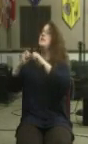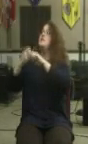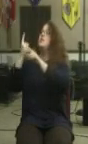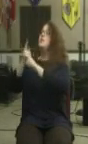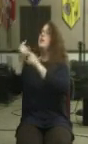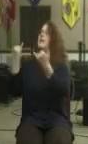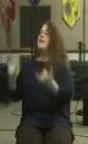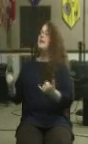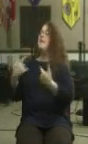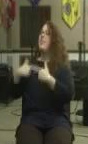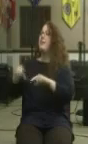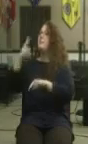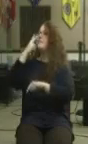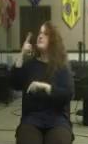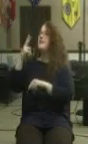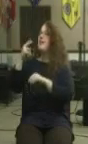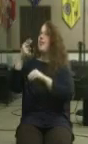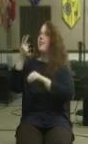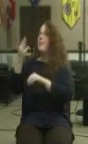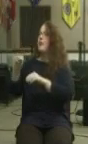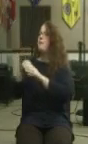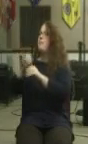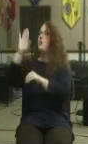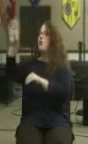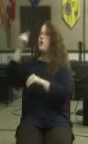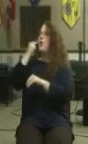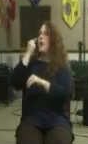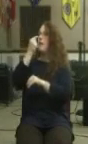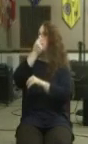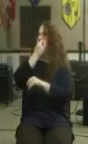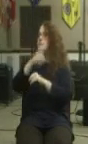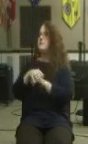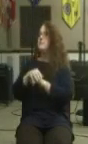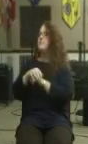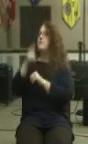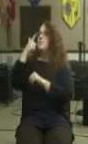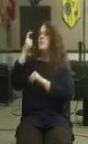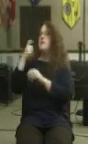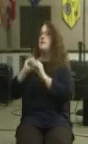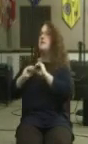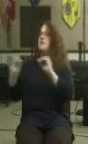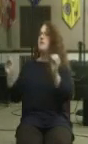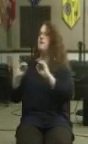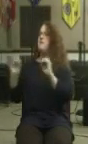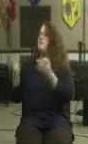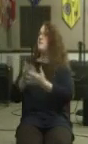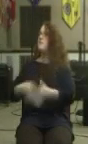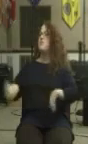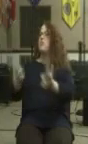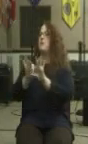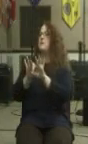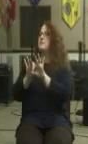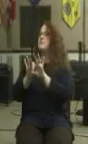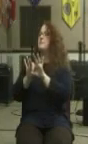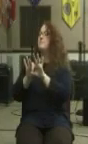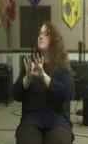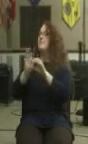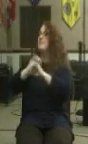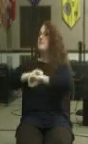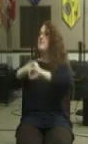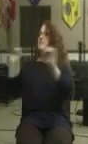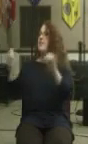now. Lord God, let me see them with your eyes. Because none of us were